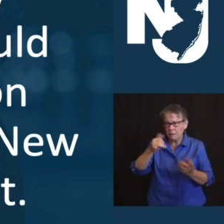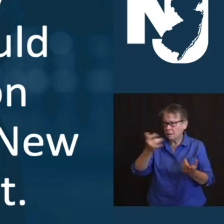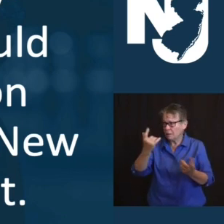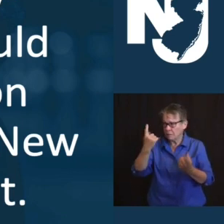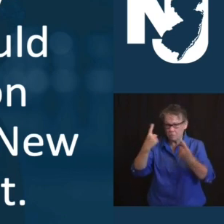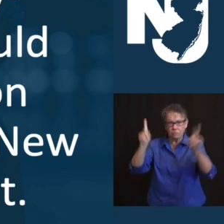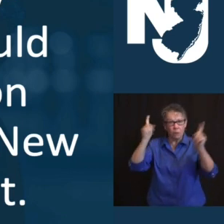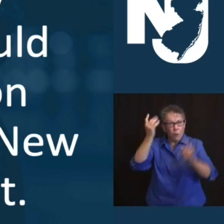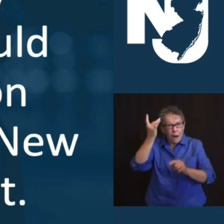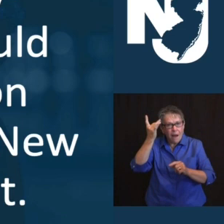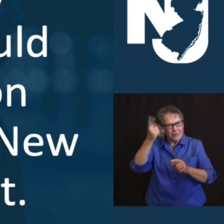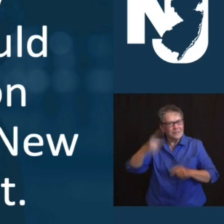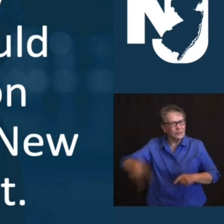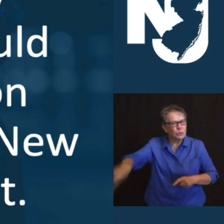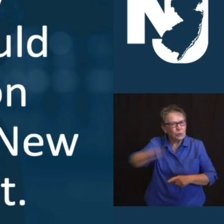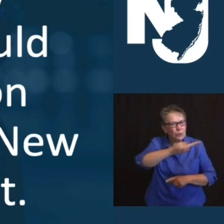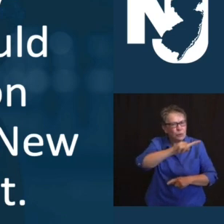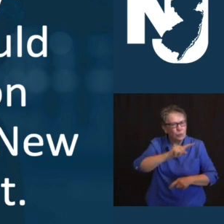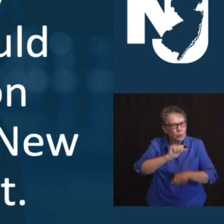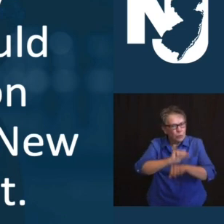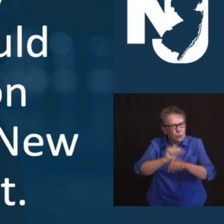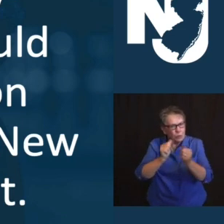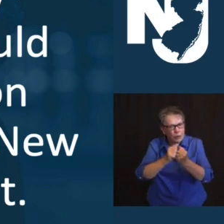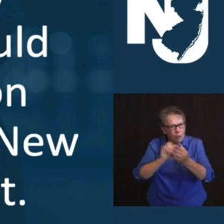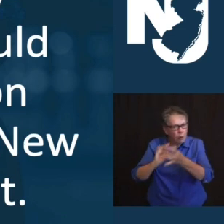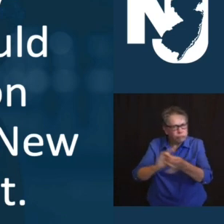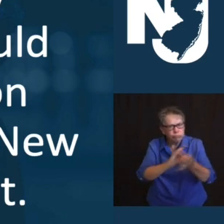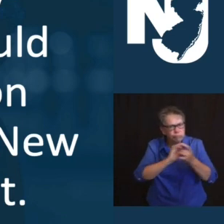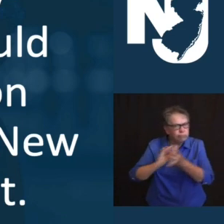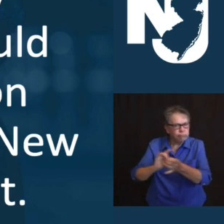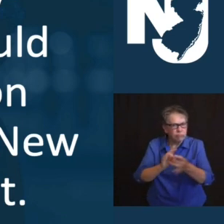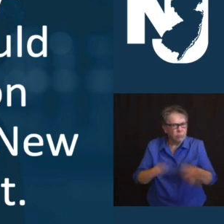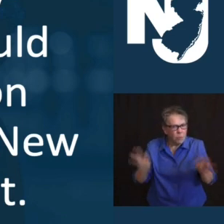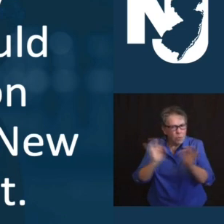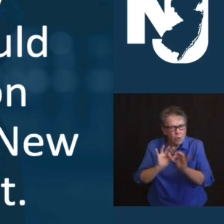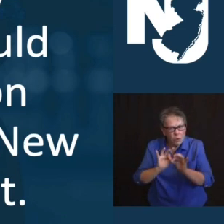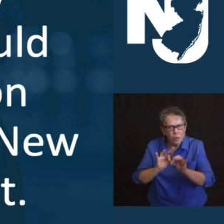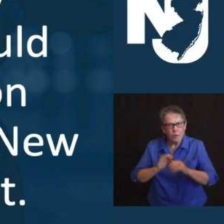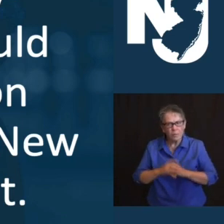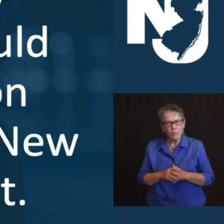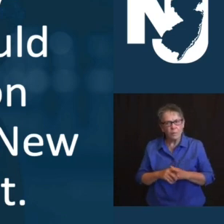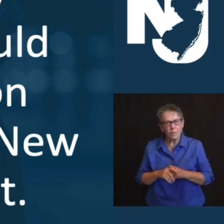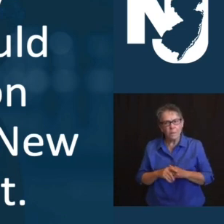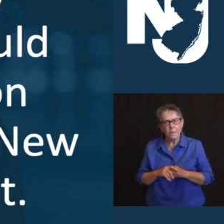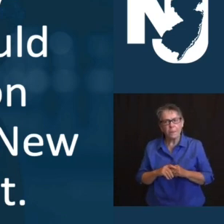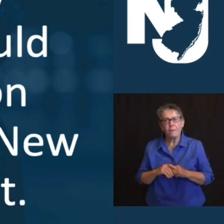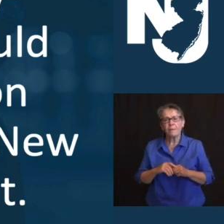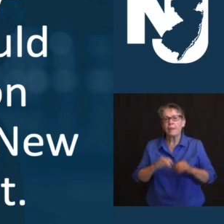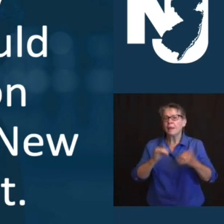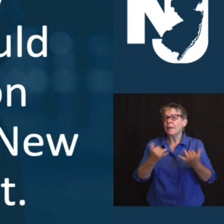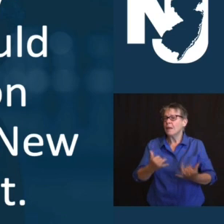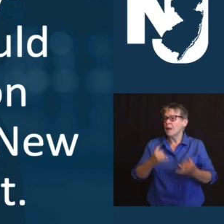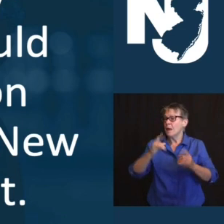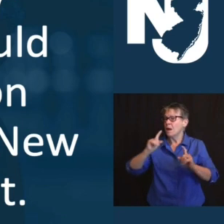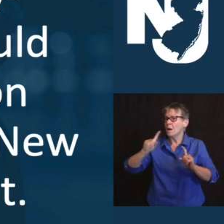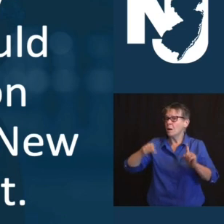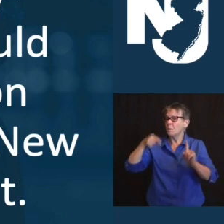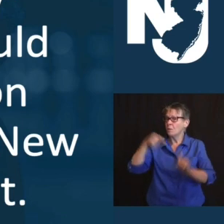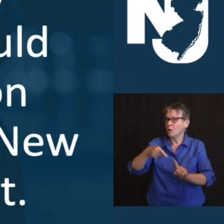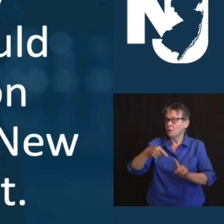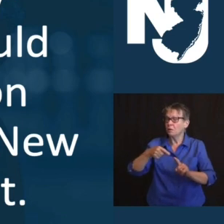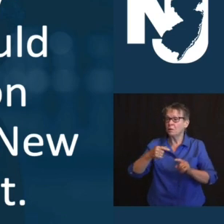region from highly impacted states, and those are states with current daily positivity percentages that top more